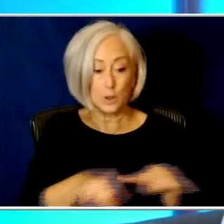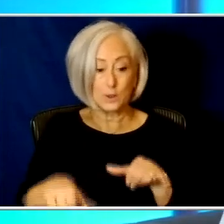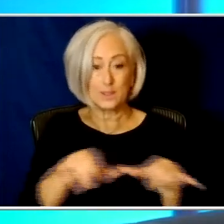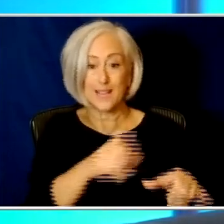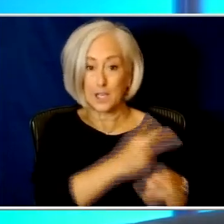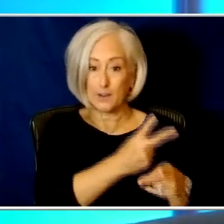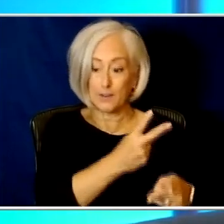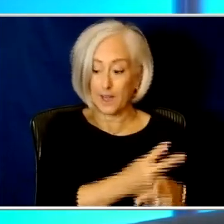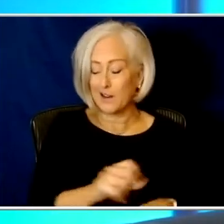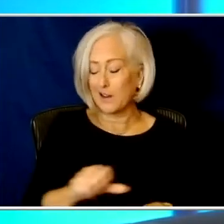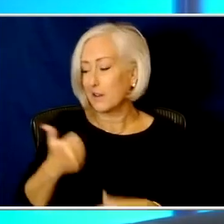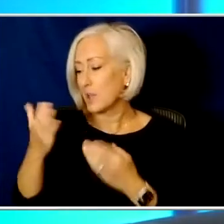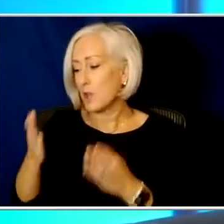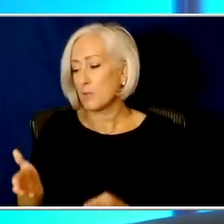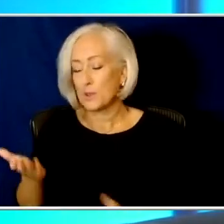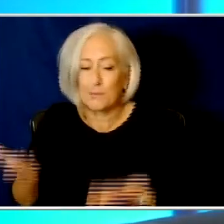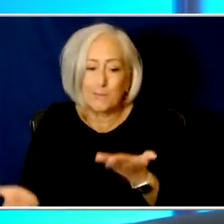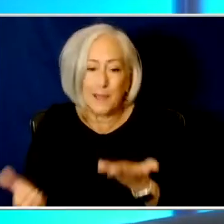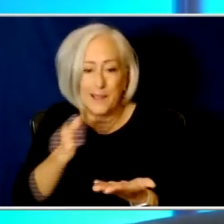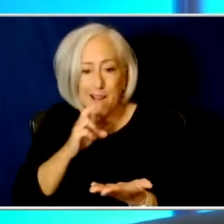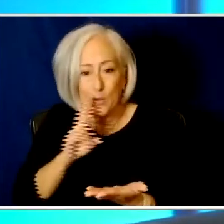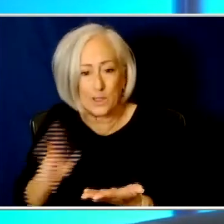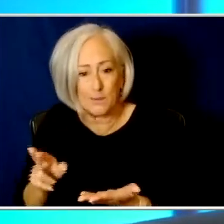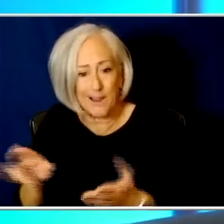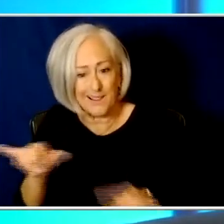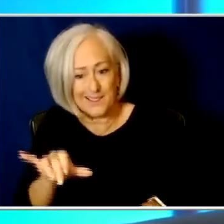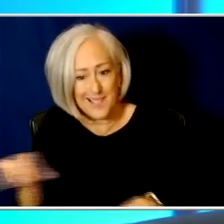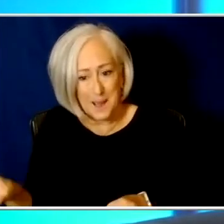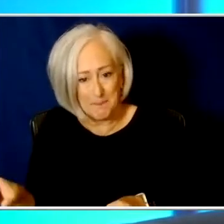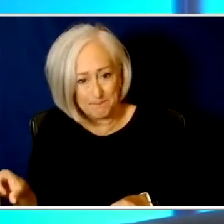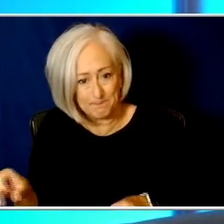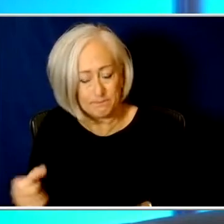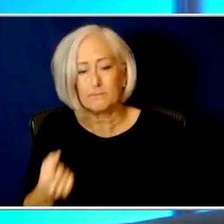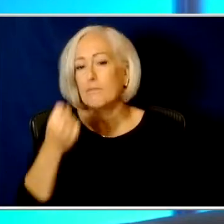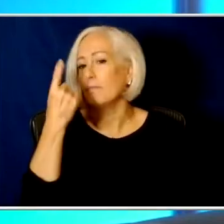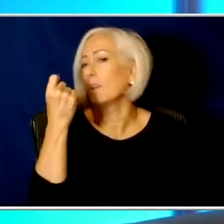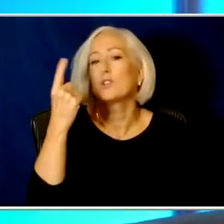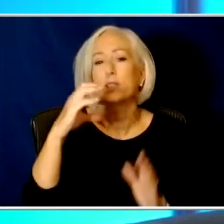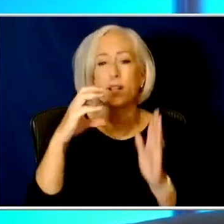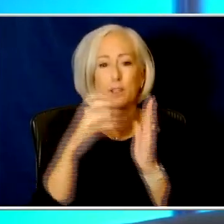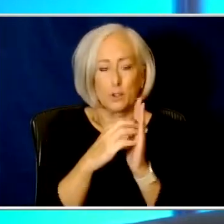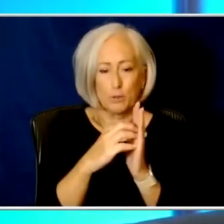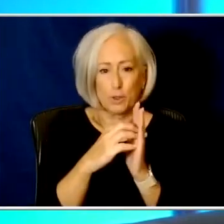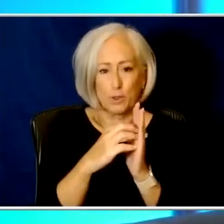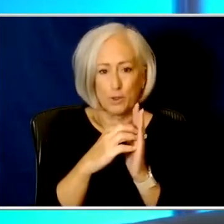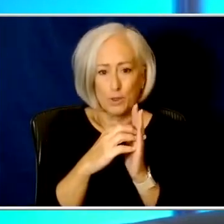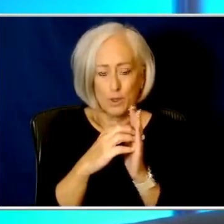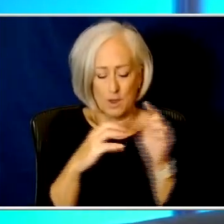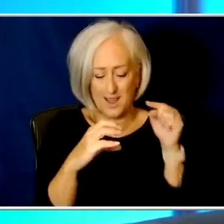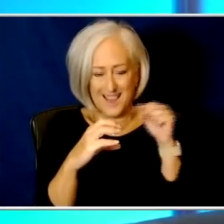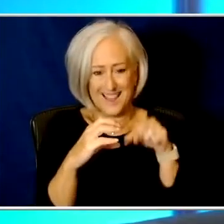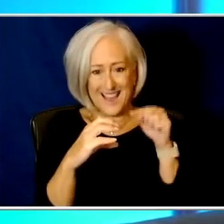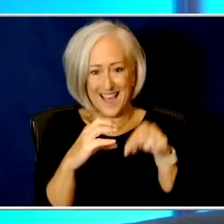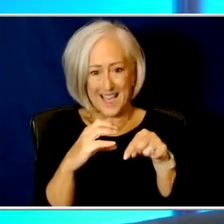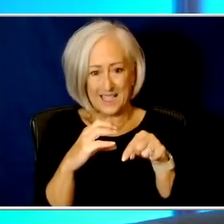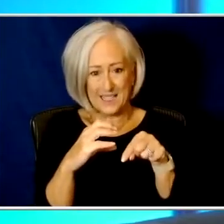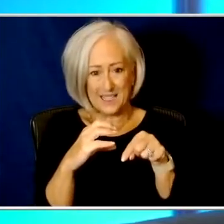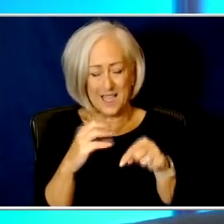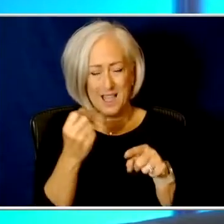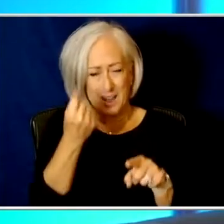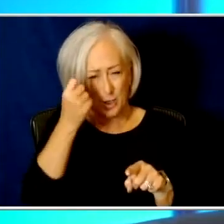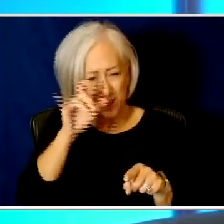How are all these things working together to promote the cancer, and then how can we tackle it? Like what can we